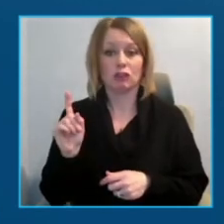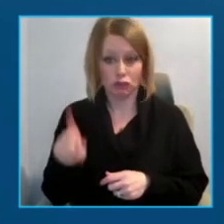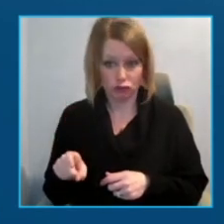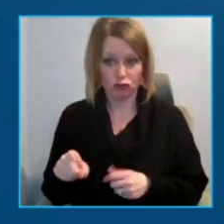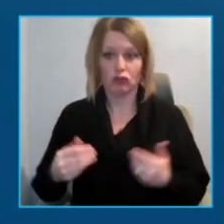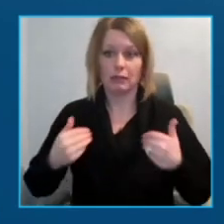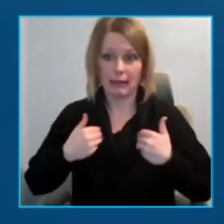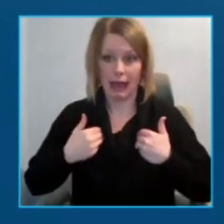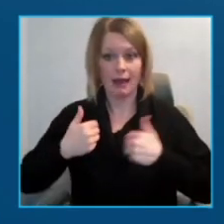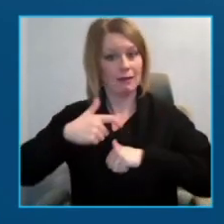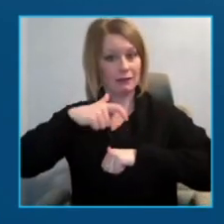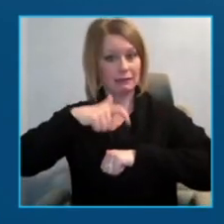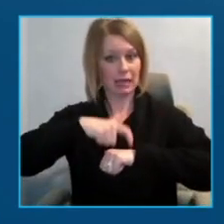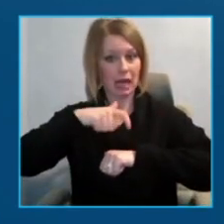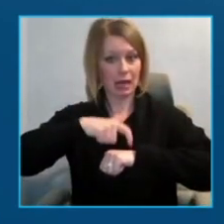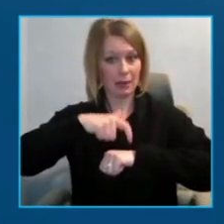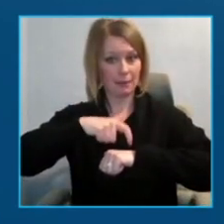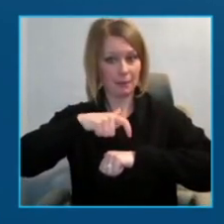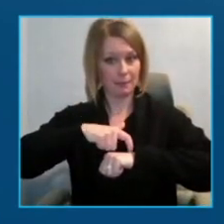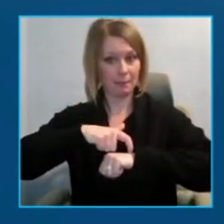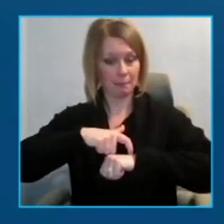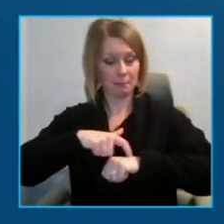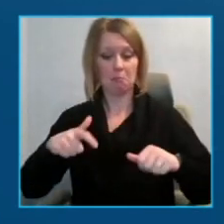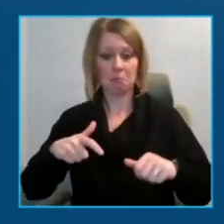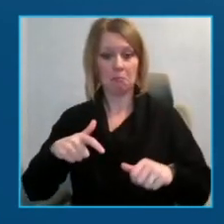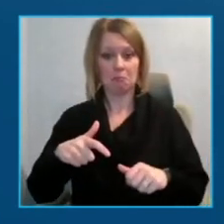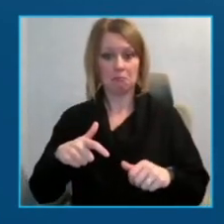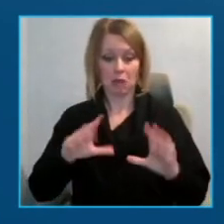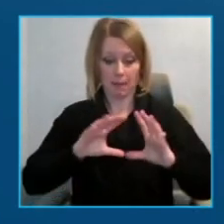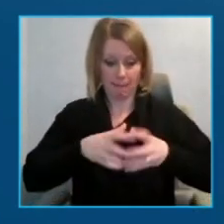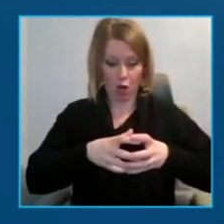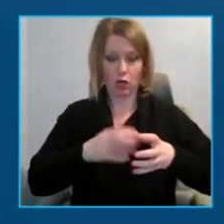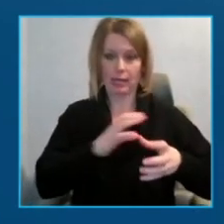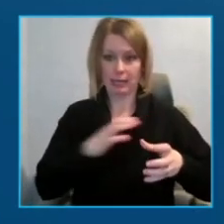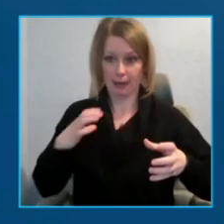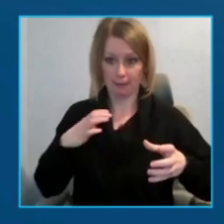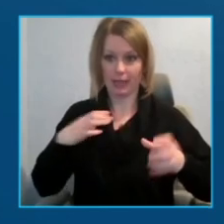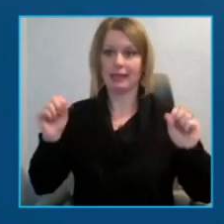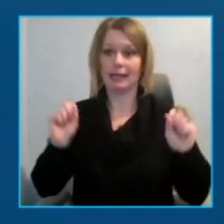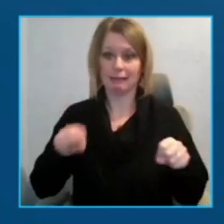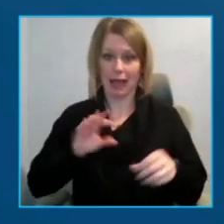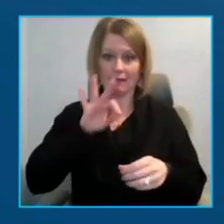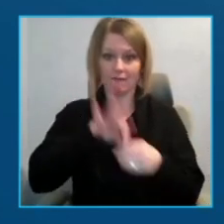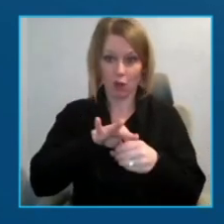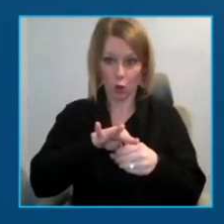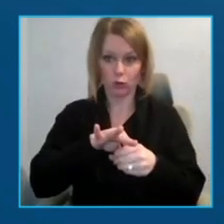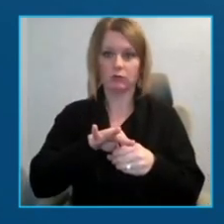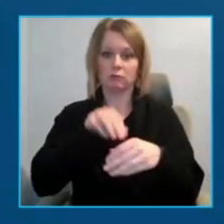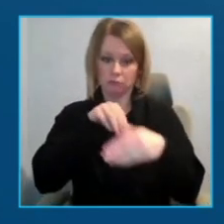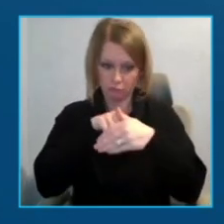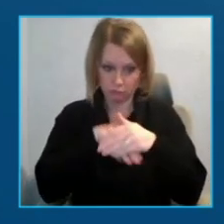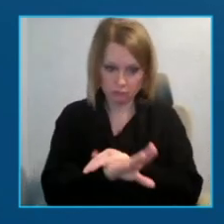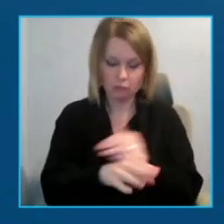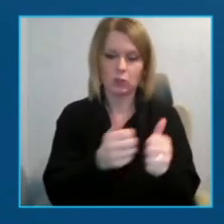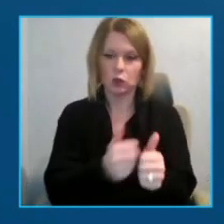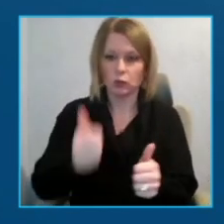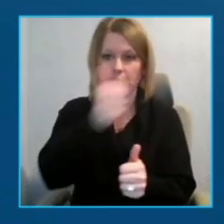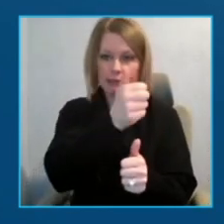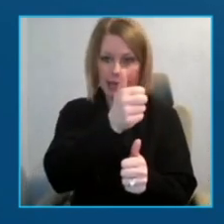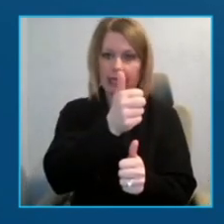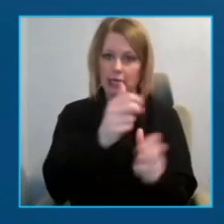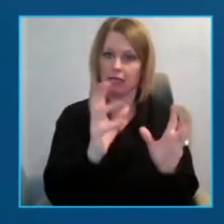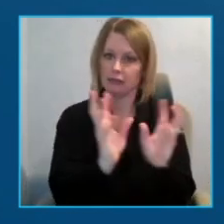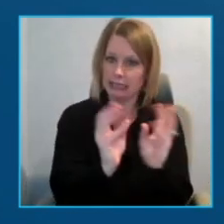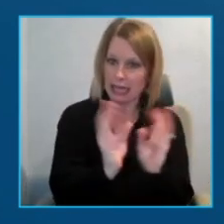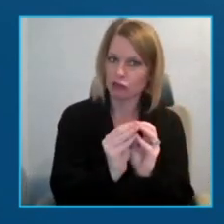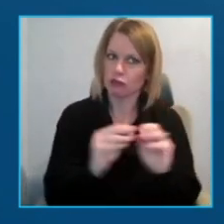a party committee can go into executive session to discuss sensitive confidential